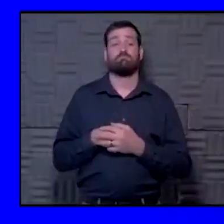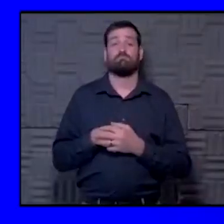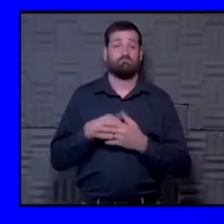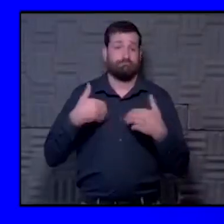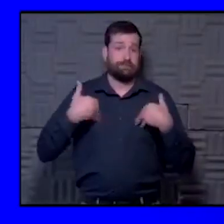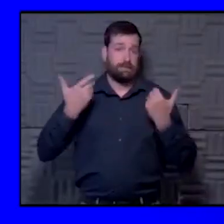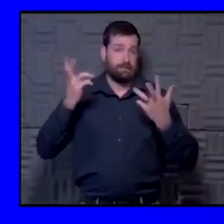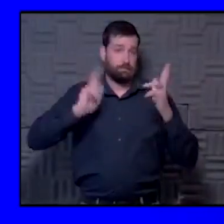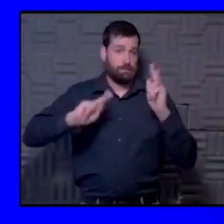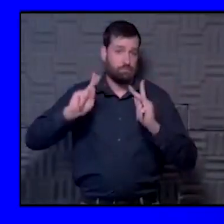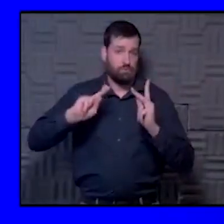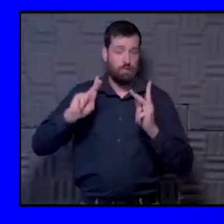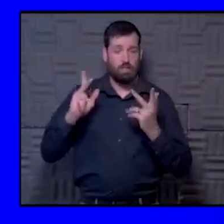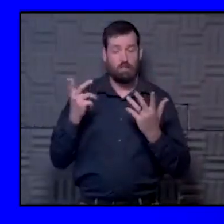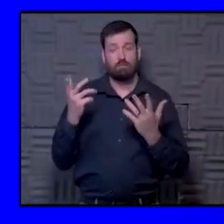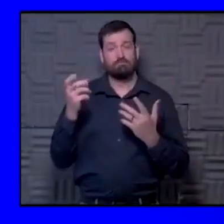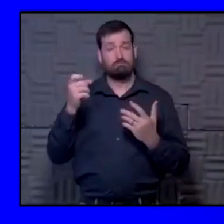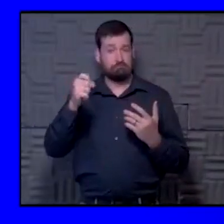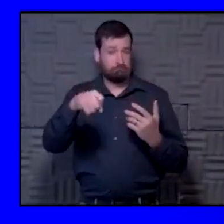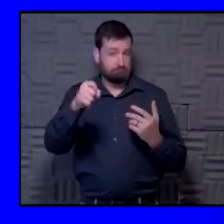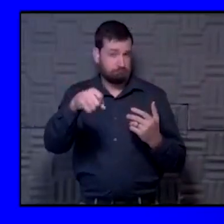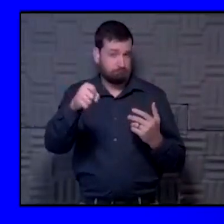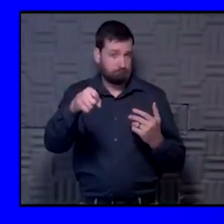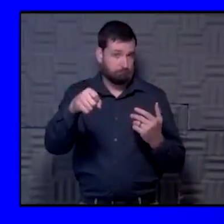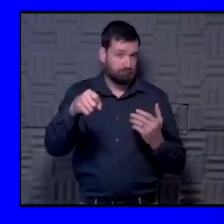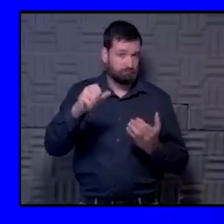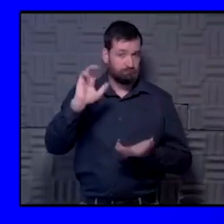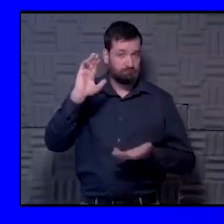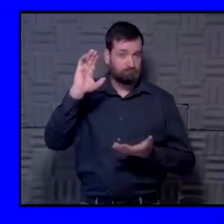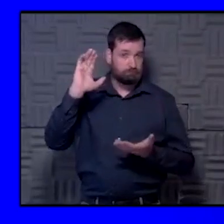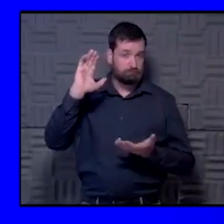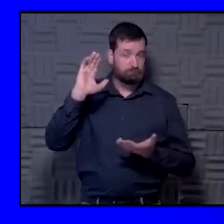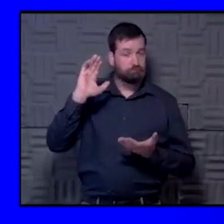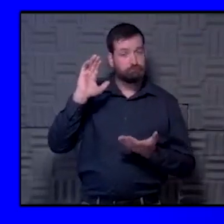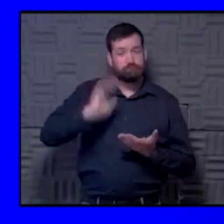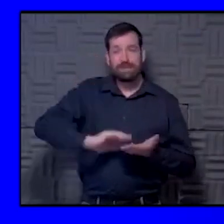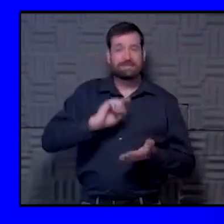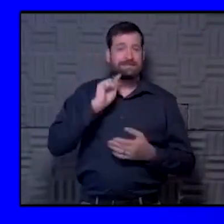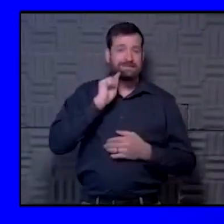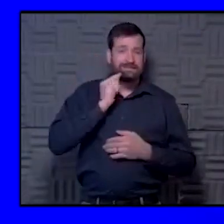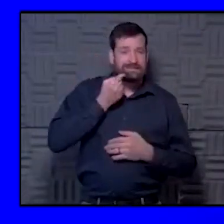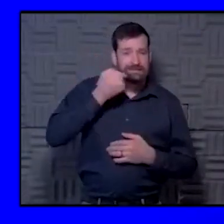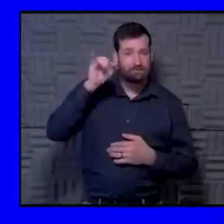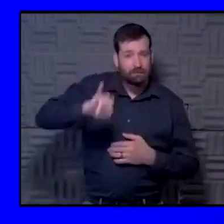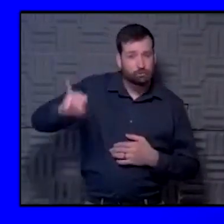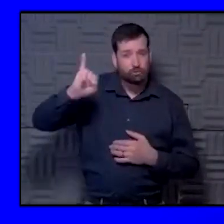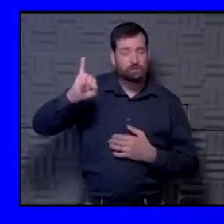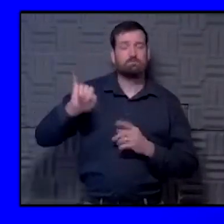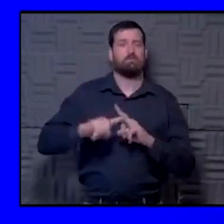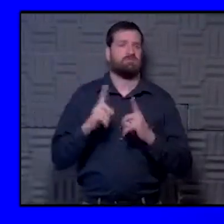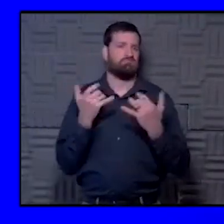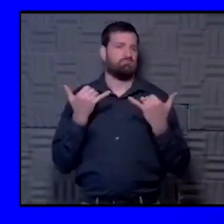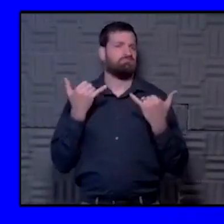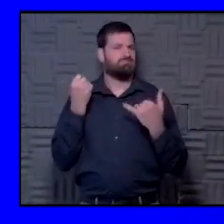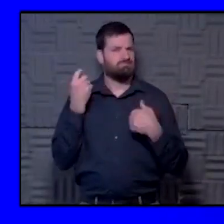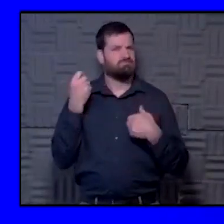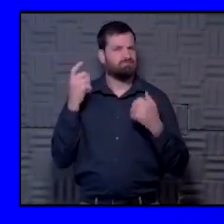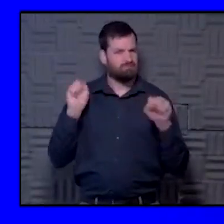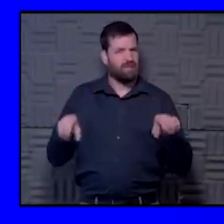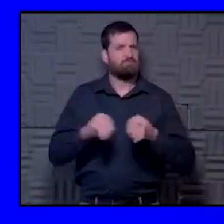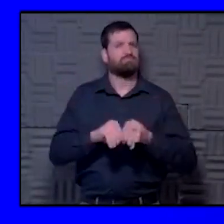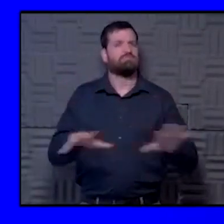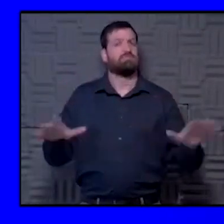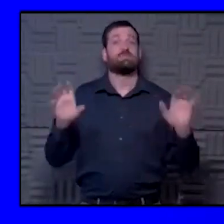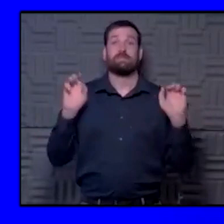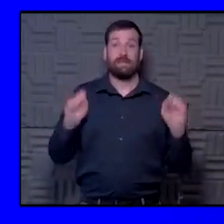young people, although do have less severe infections, but they still can spread it, and they still can